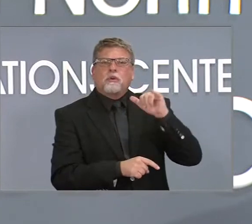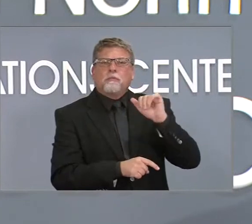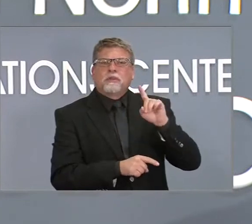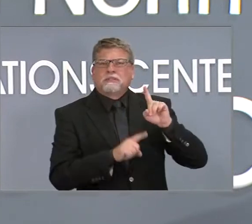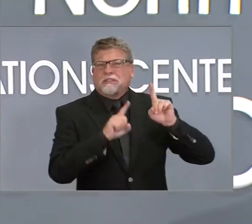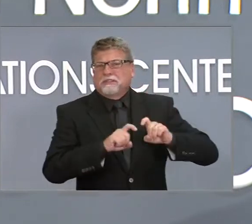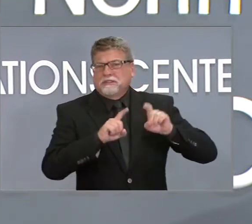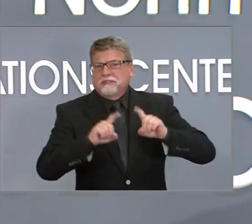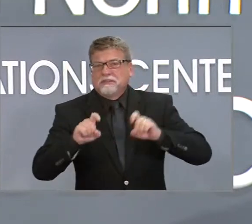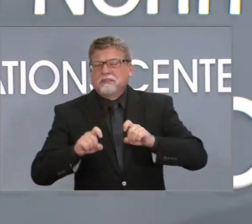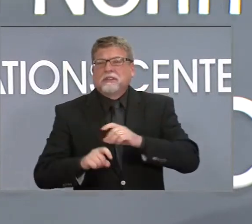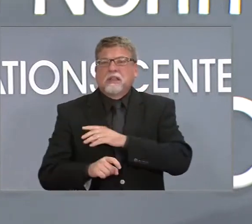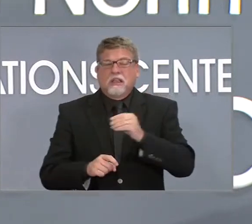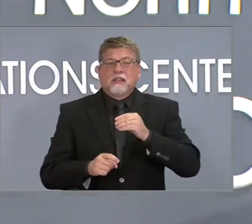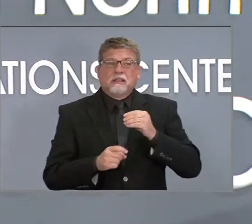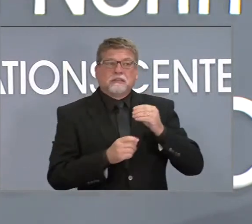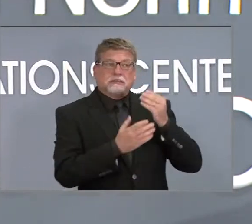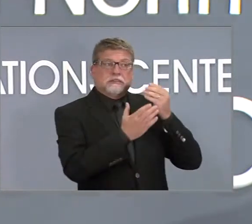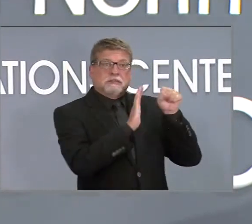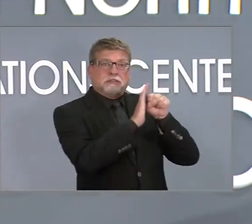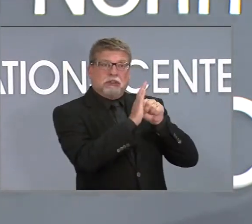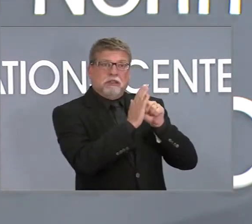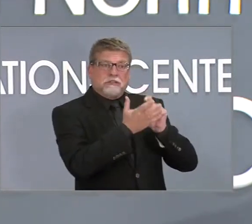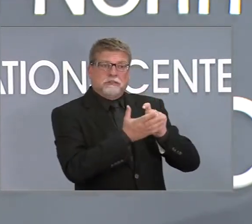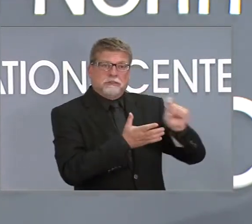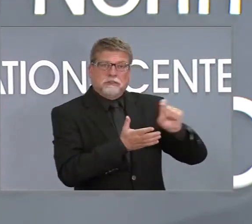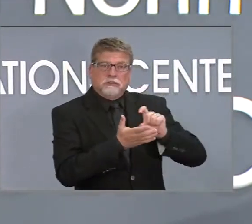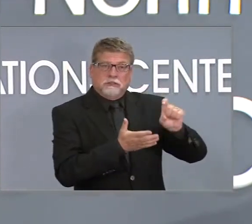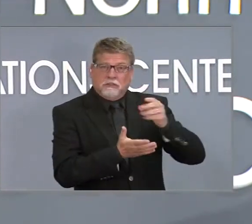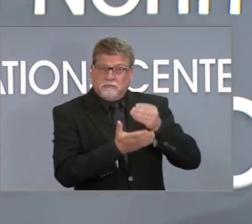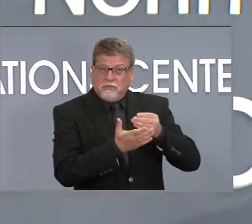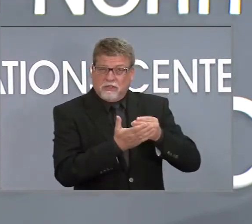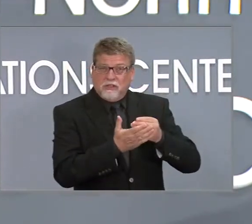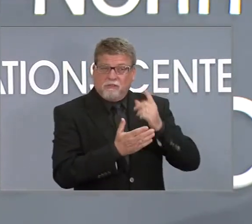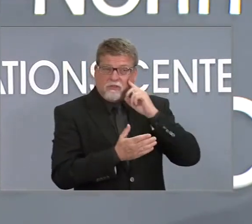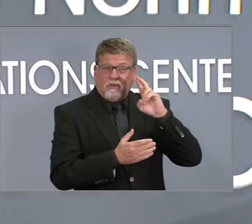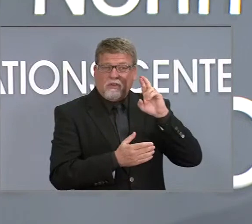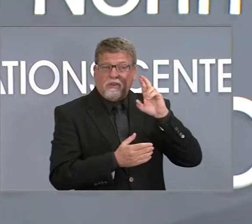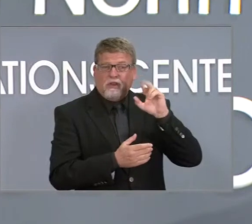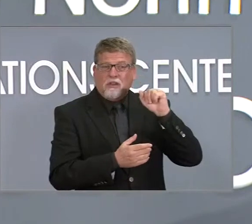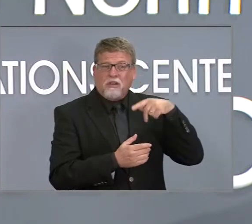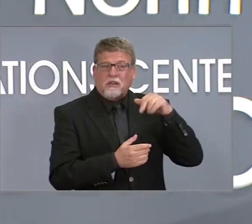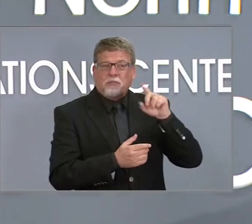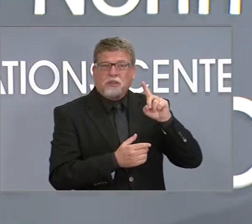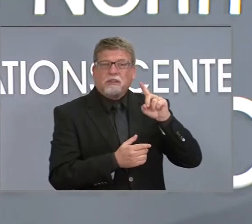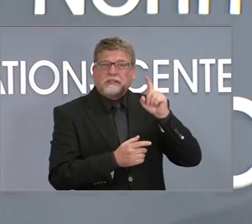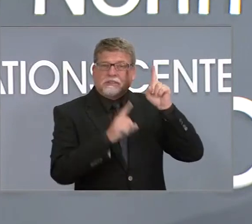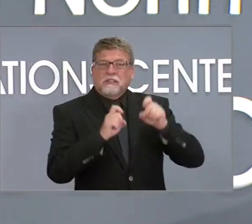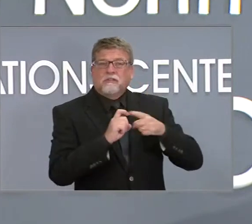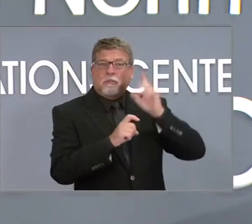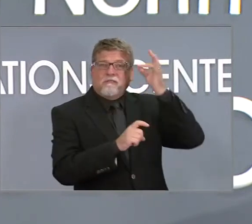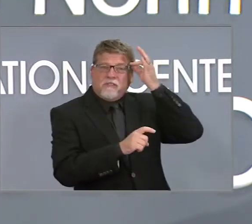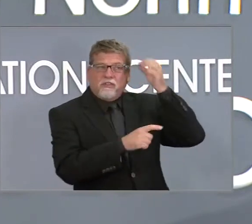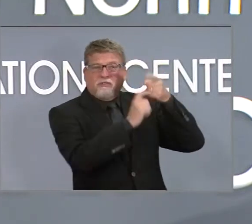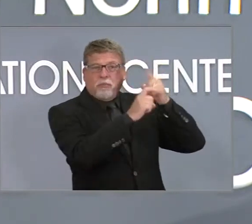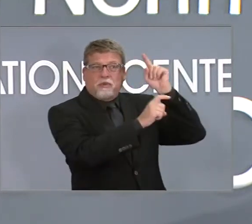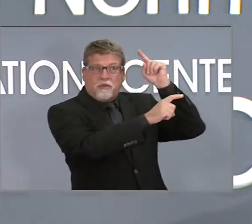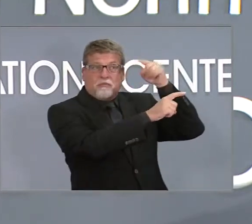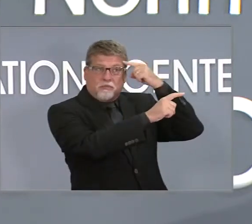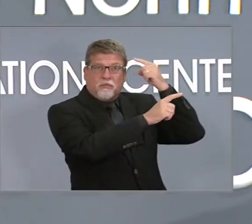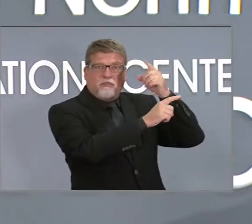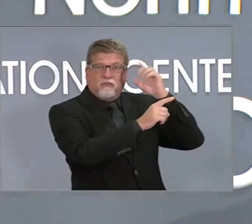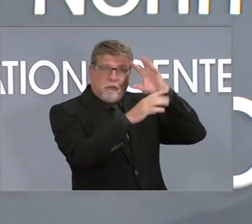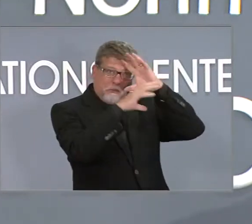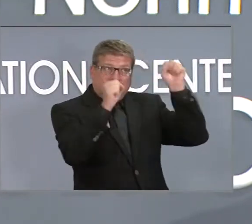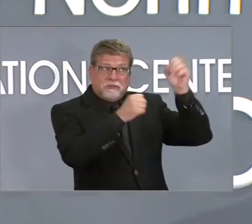toward, getting rapid tests out there. I'm not seeing much evidence or presence of these in the community. What are you folks